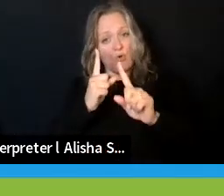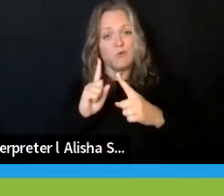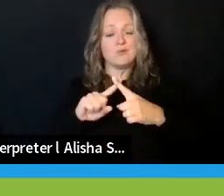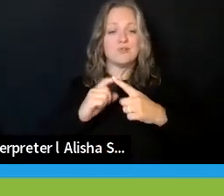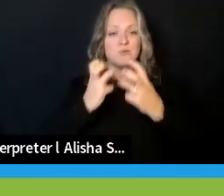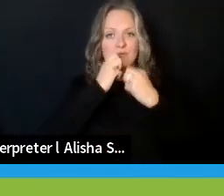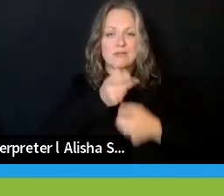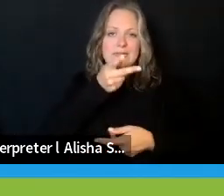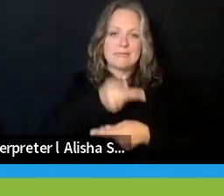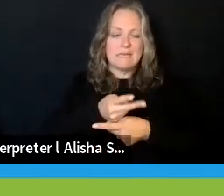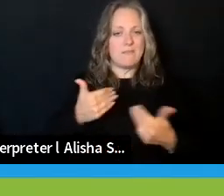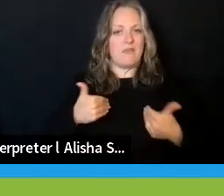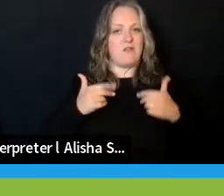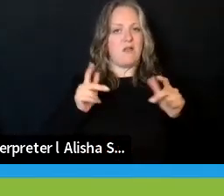dignity,